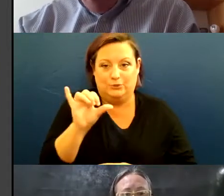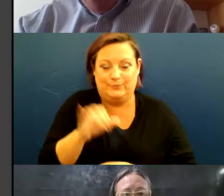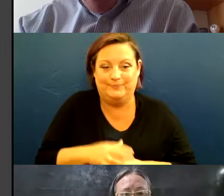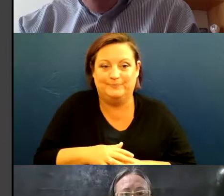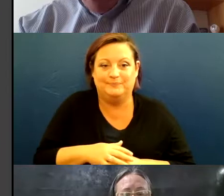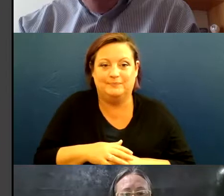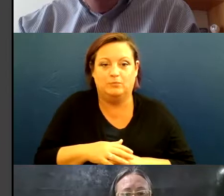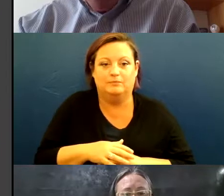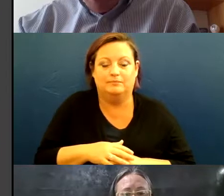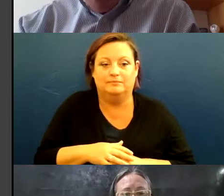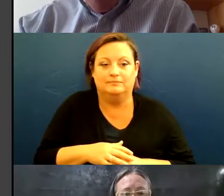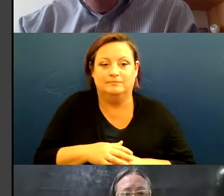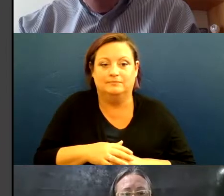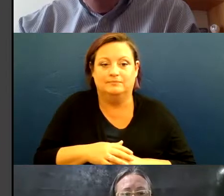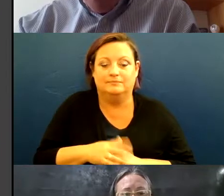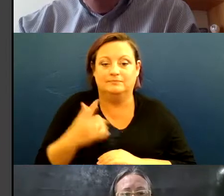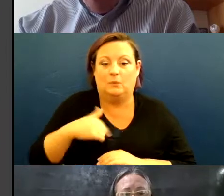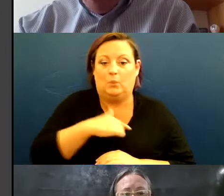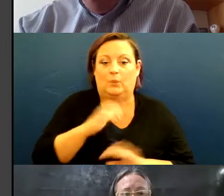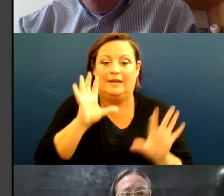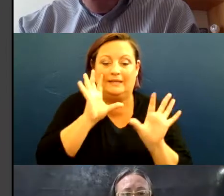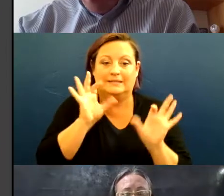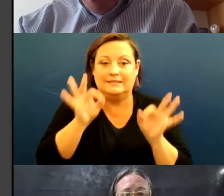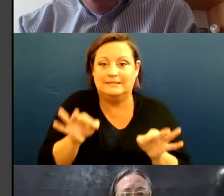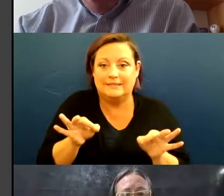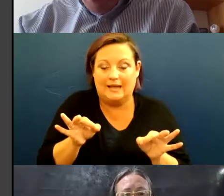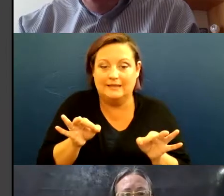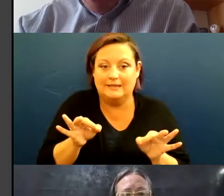So we decided to